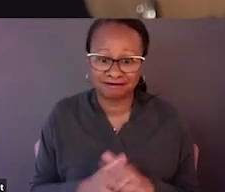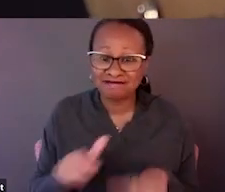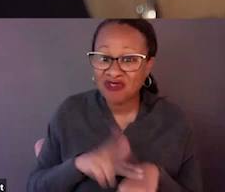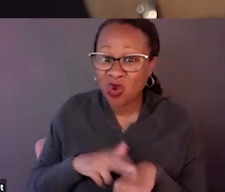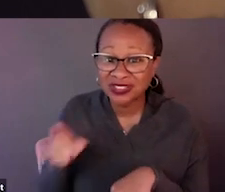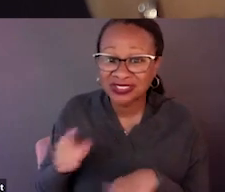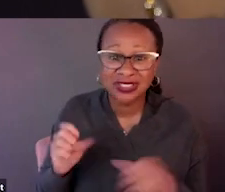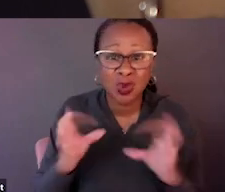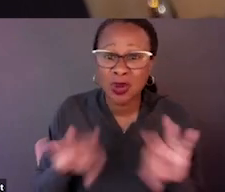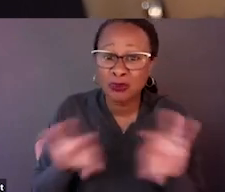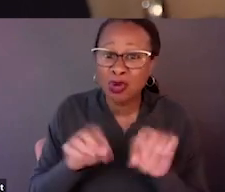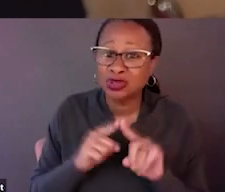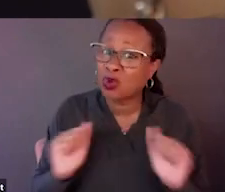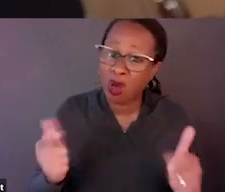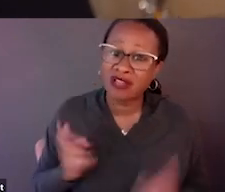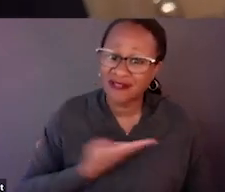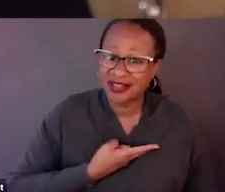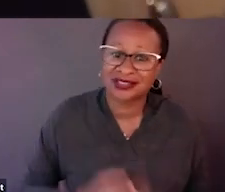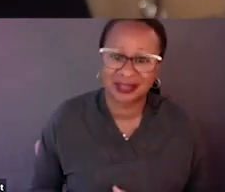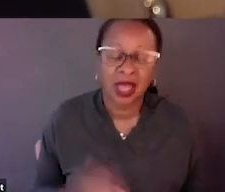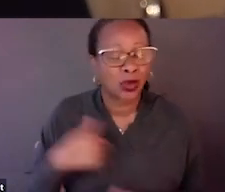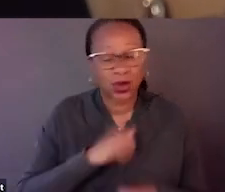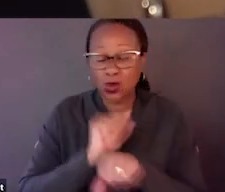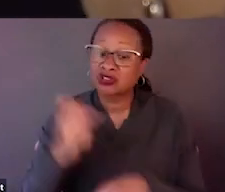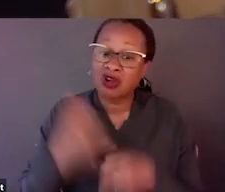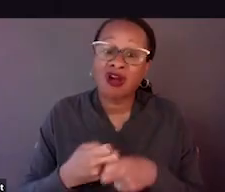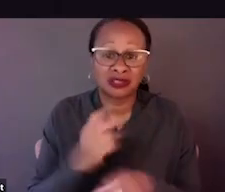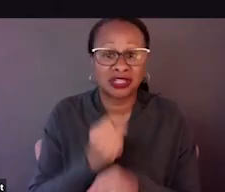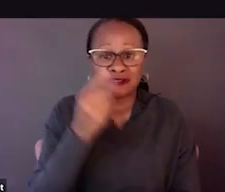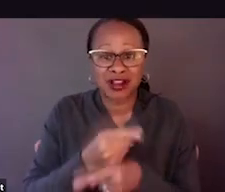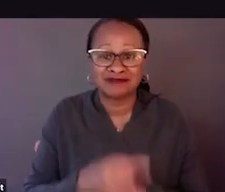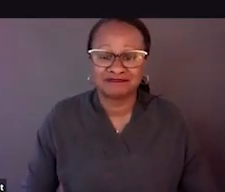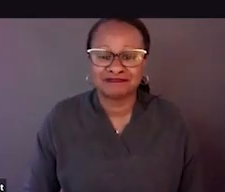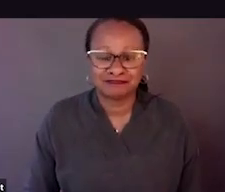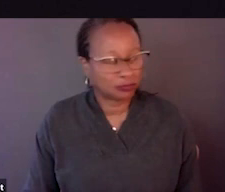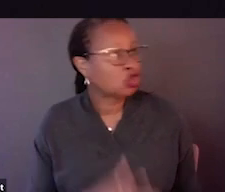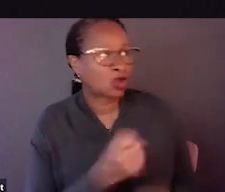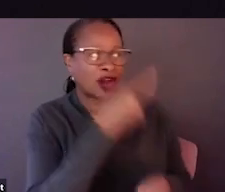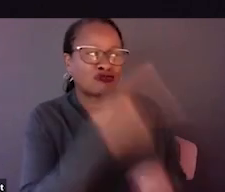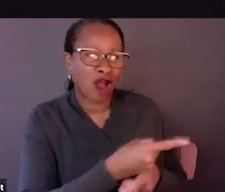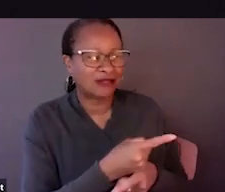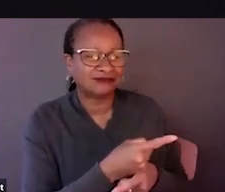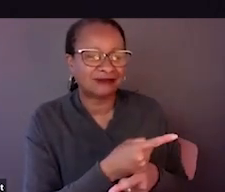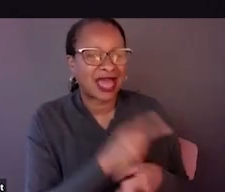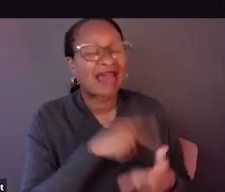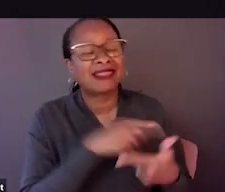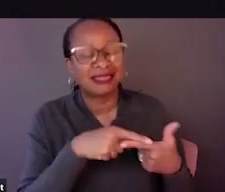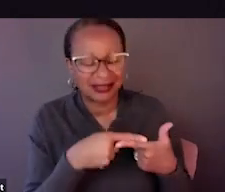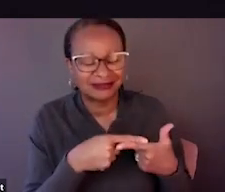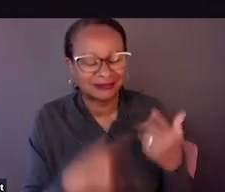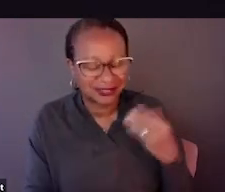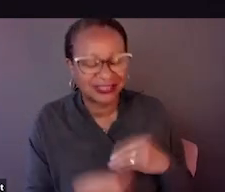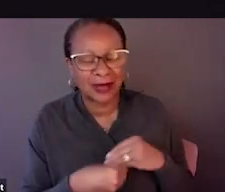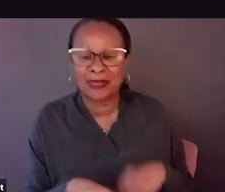this is so important to all of us. So we worked hard to get it right. You got it right. And then some. So, of course, we're